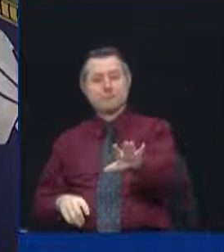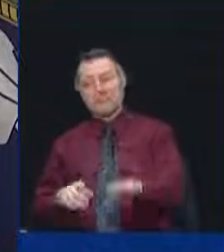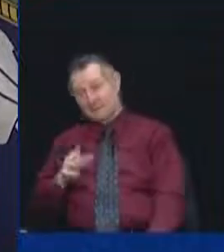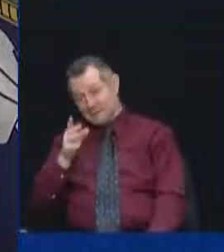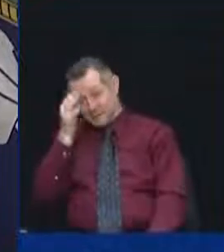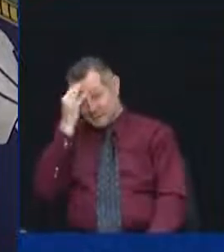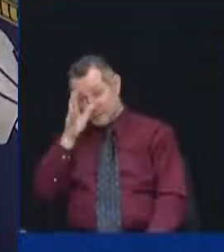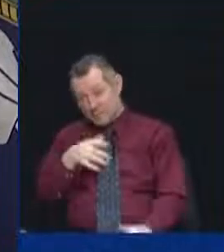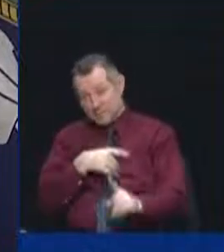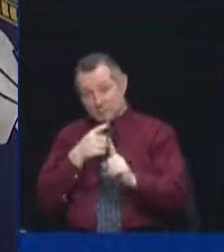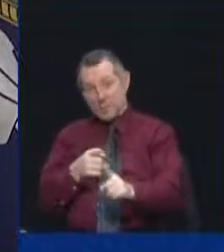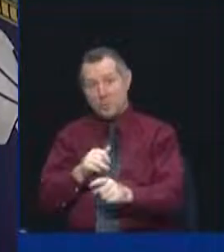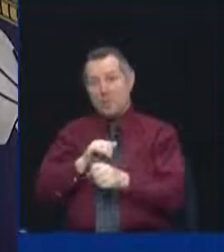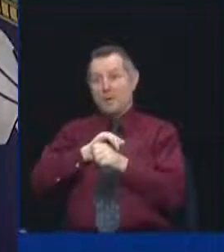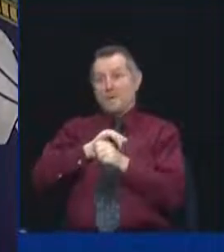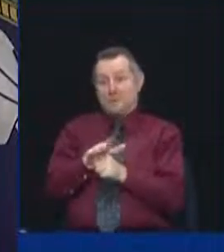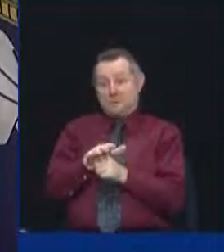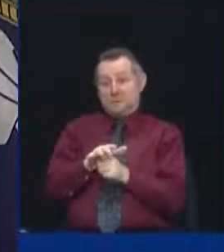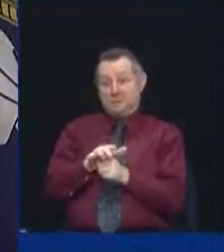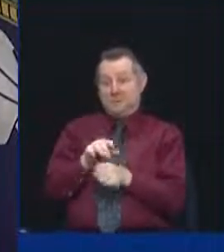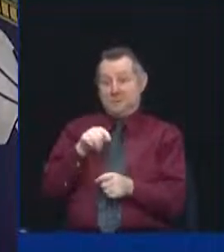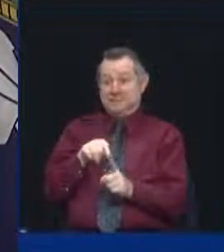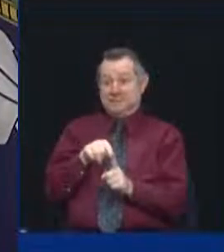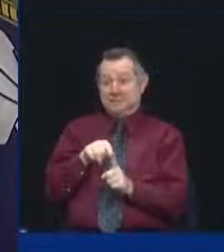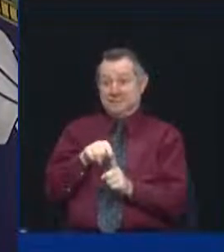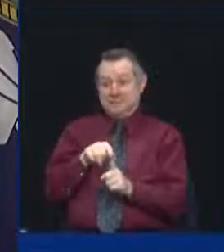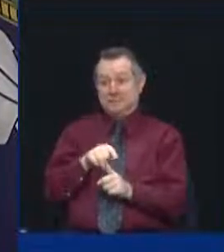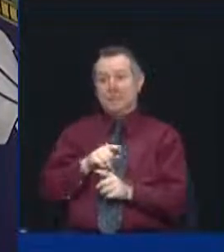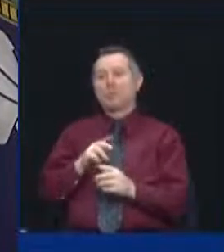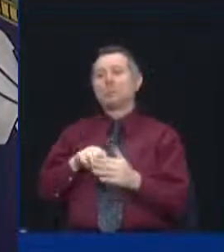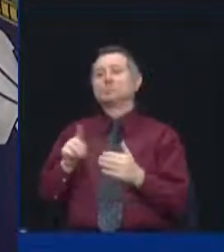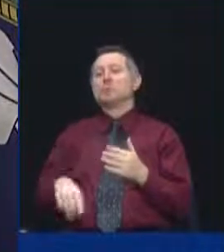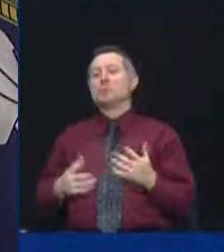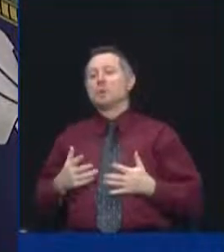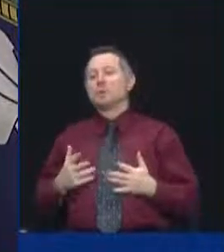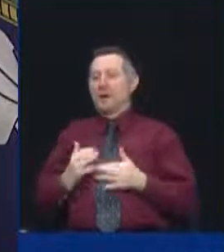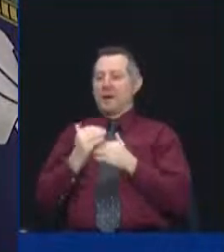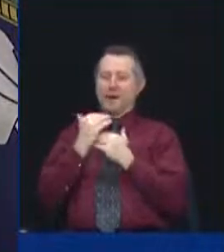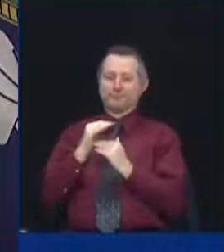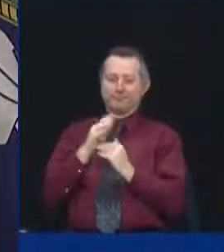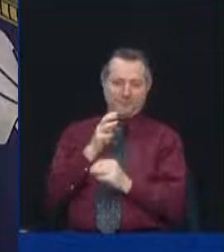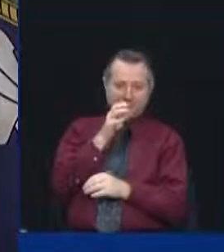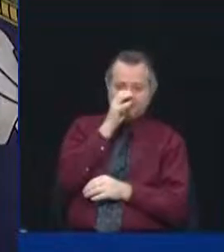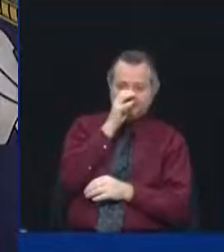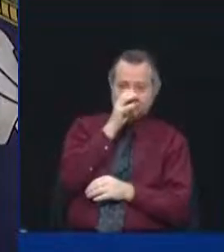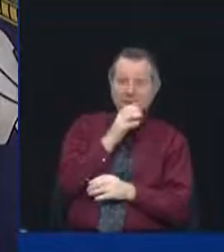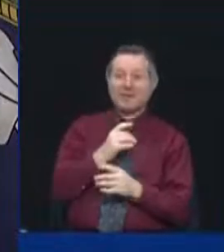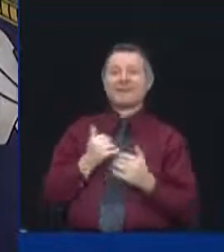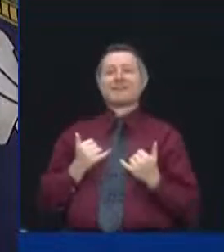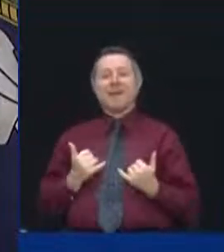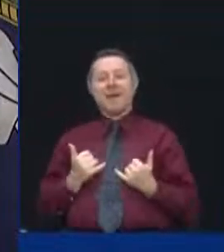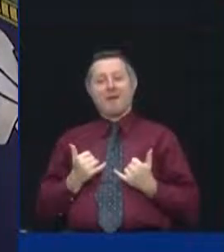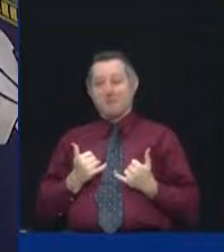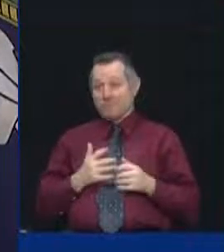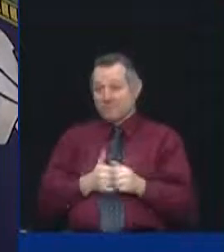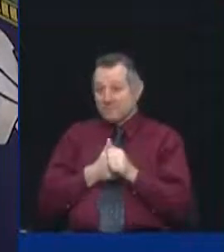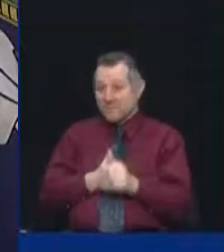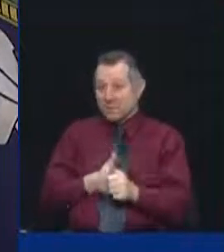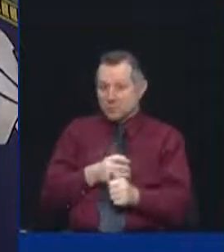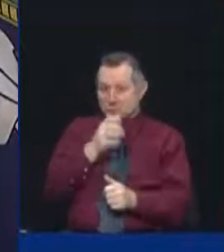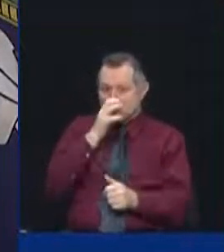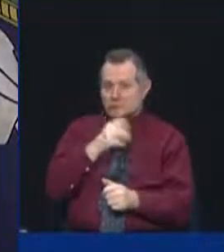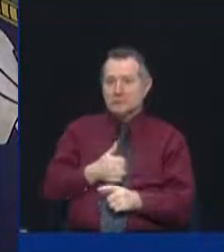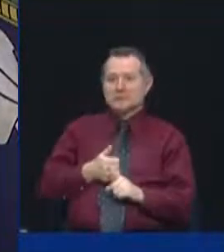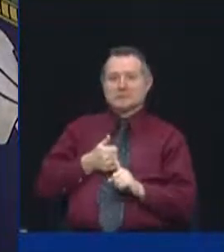COVID initially were restrictions. The restrictions now are more self-imposed. You have